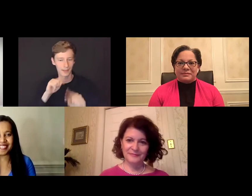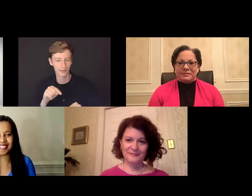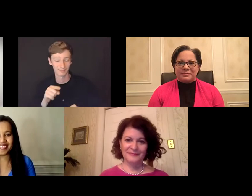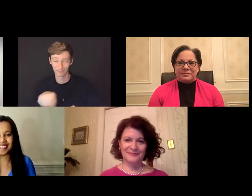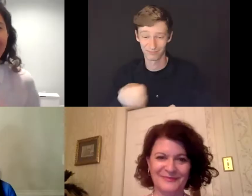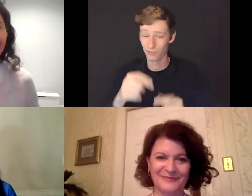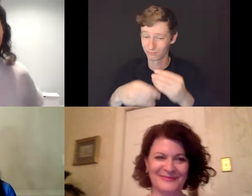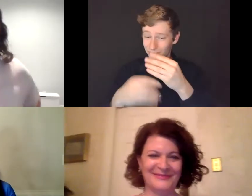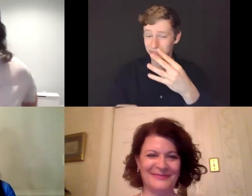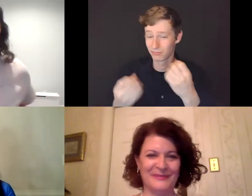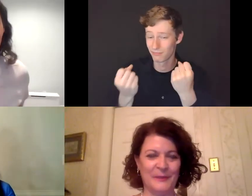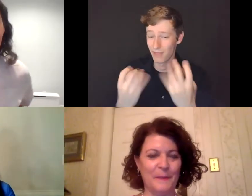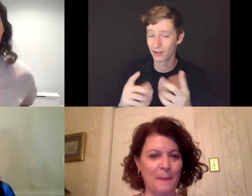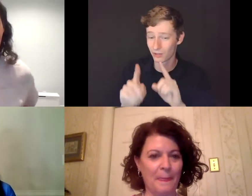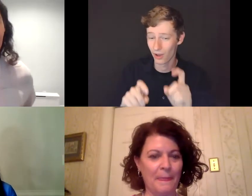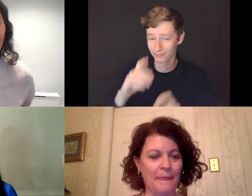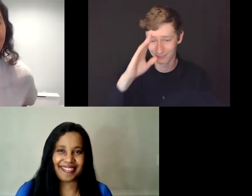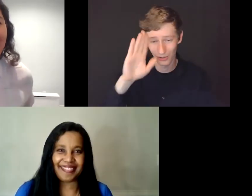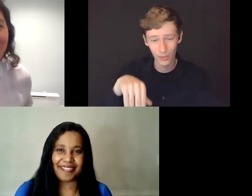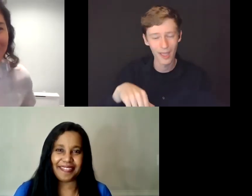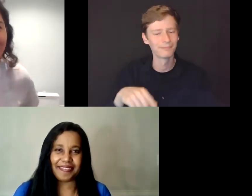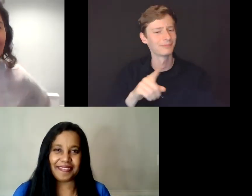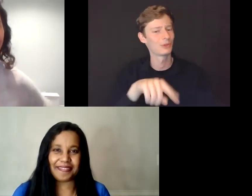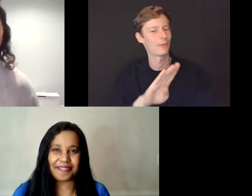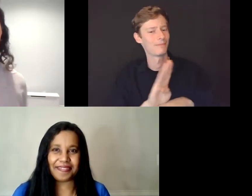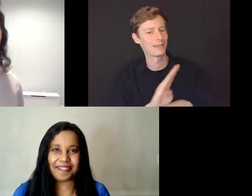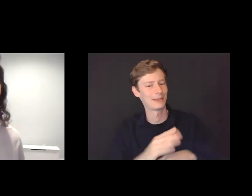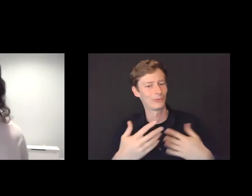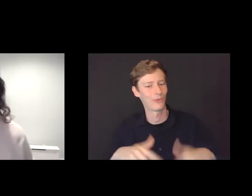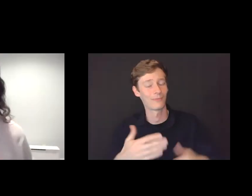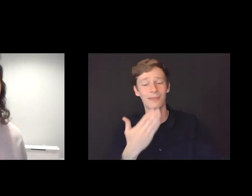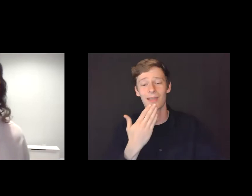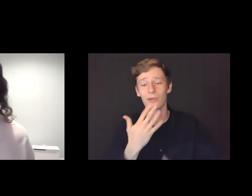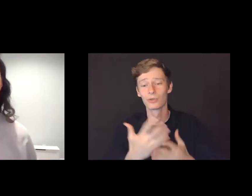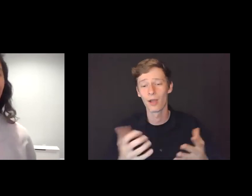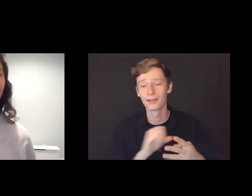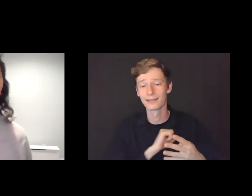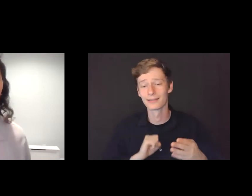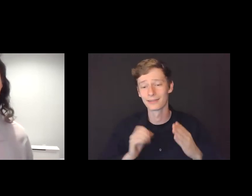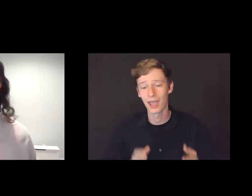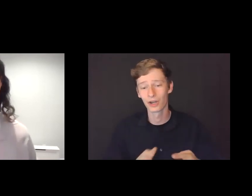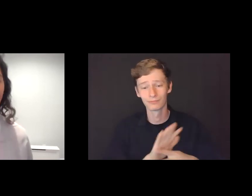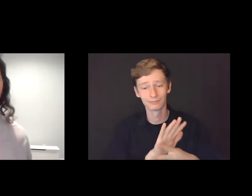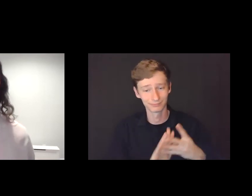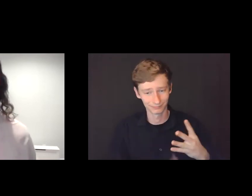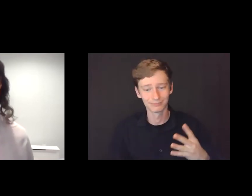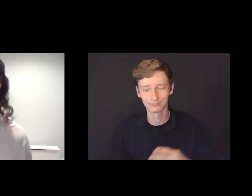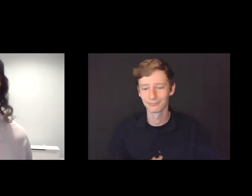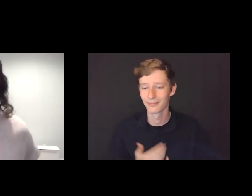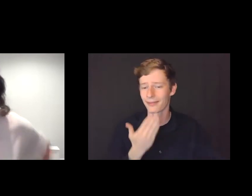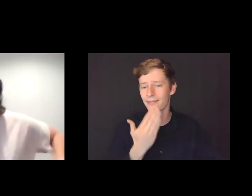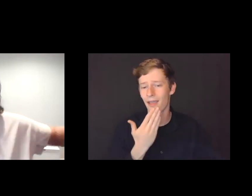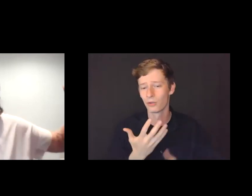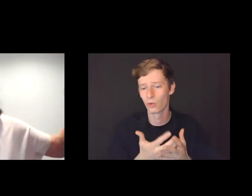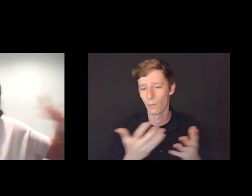busy. thank you so much, panelists, Senator Locke, Senator McClellan, Senator Pavola, and Delegate Herring. Thank